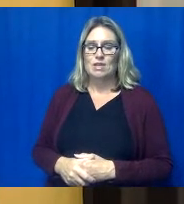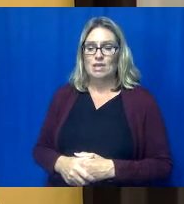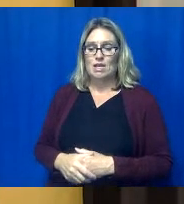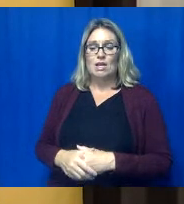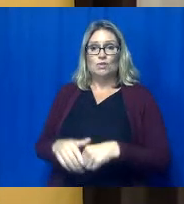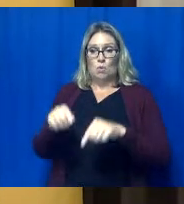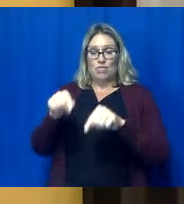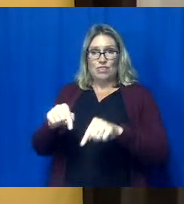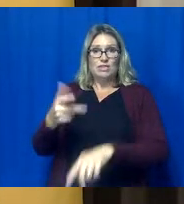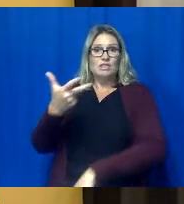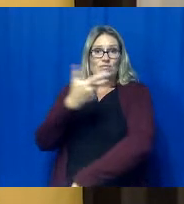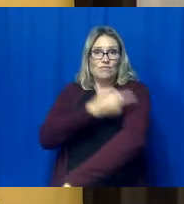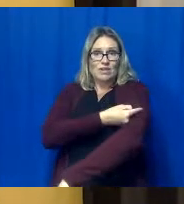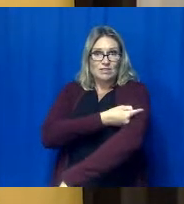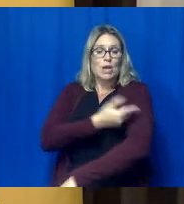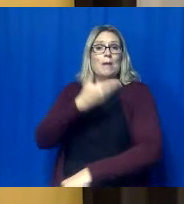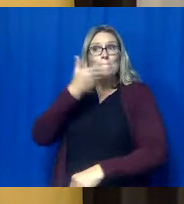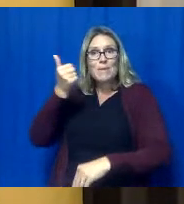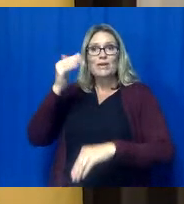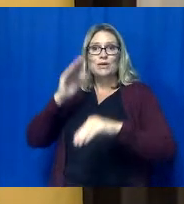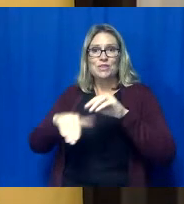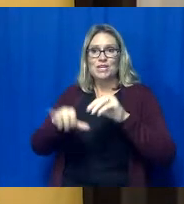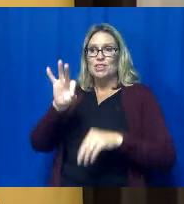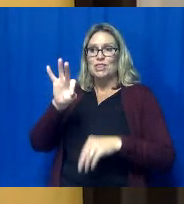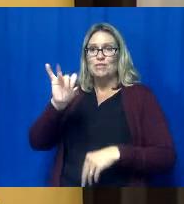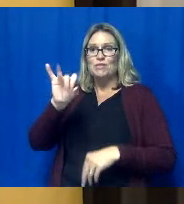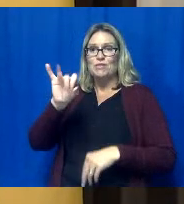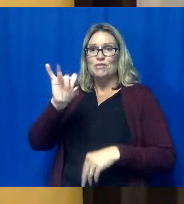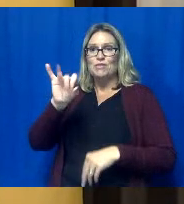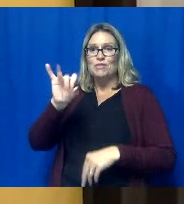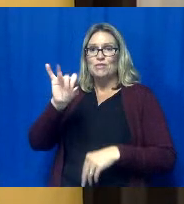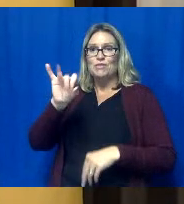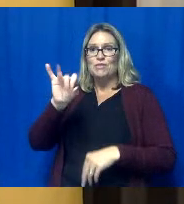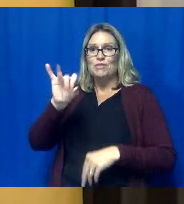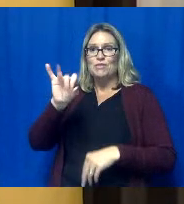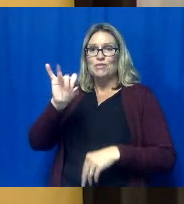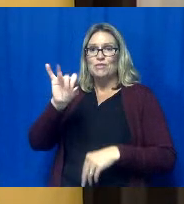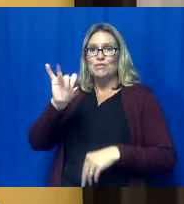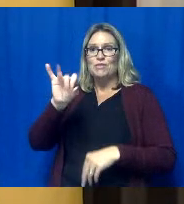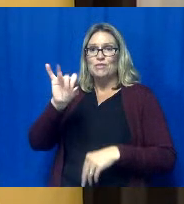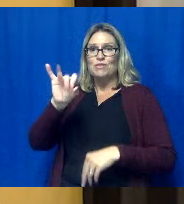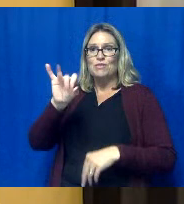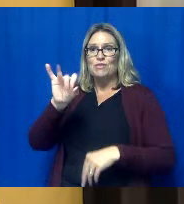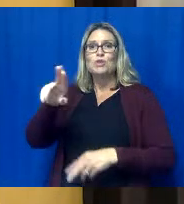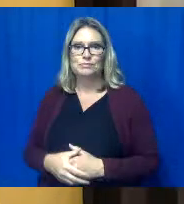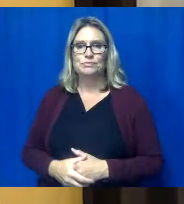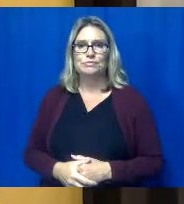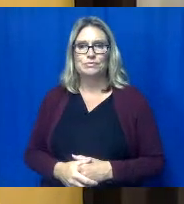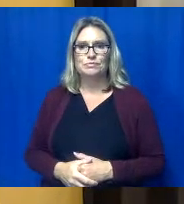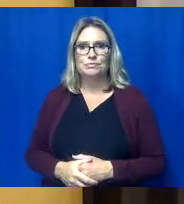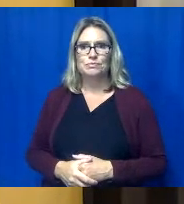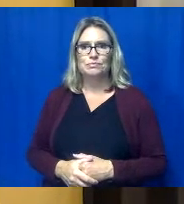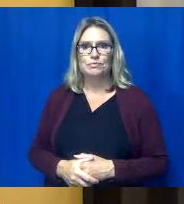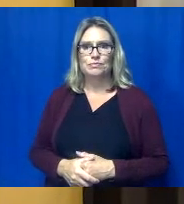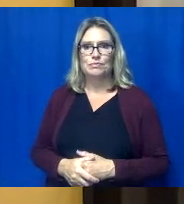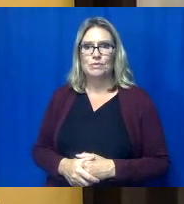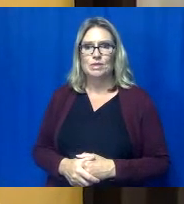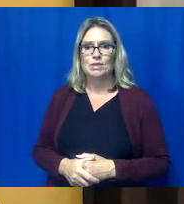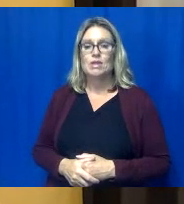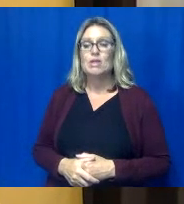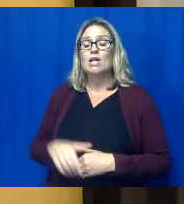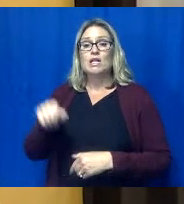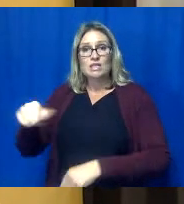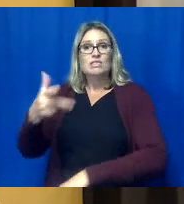better than our influenza vaccine. So I think the thing we have to do is communicate better that this vaccine works. It's not